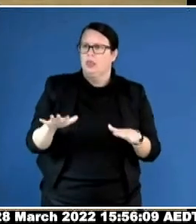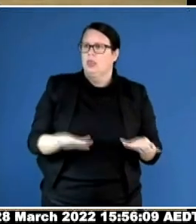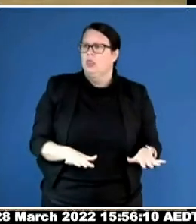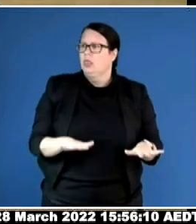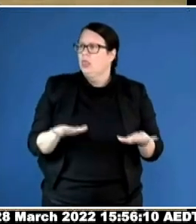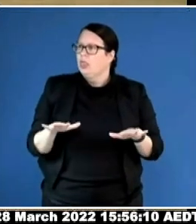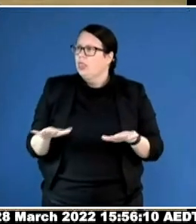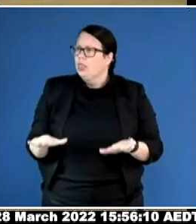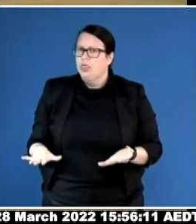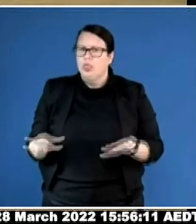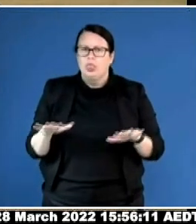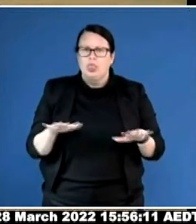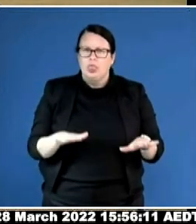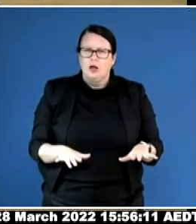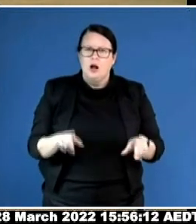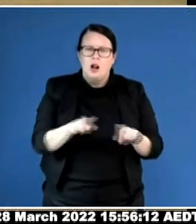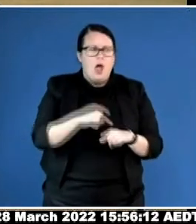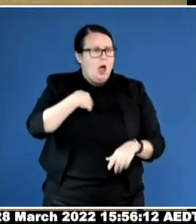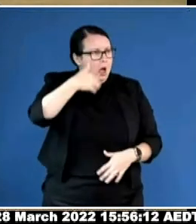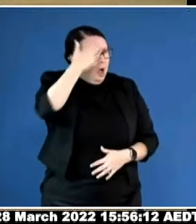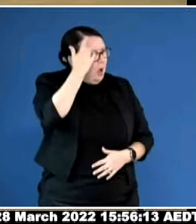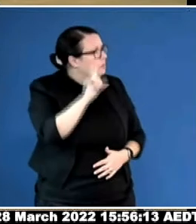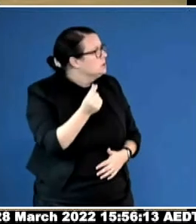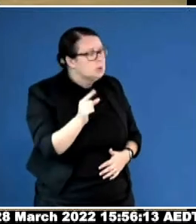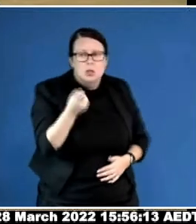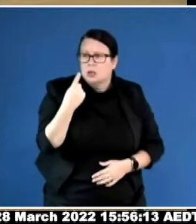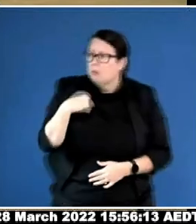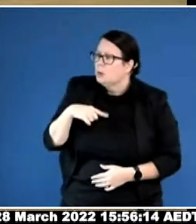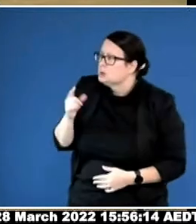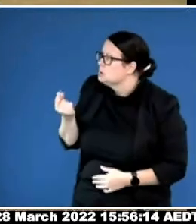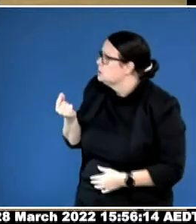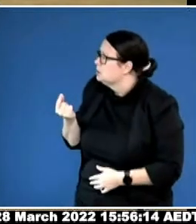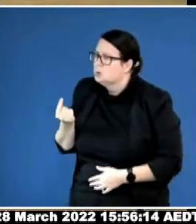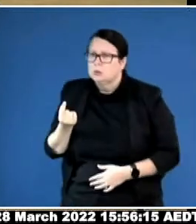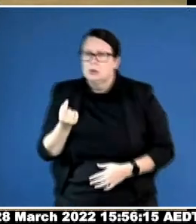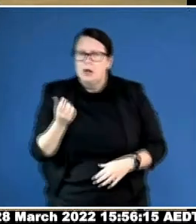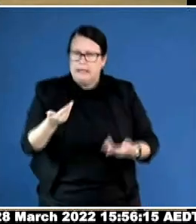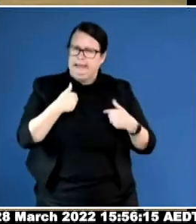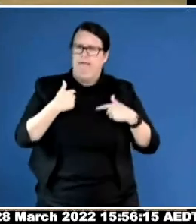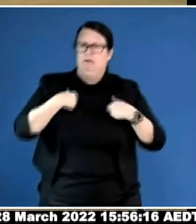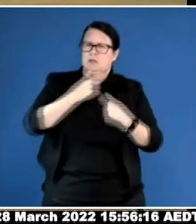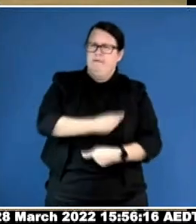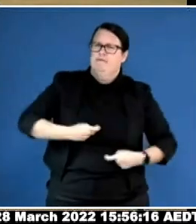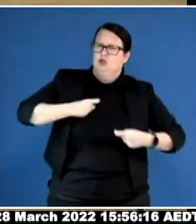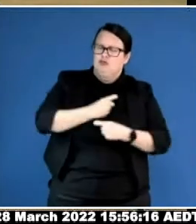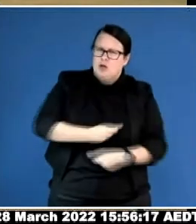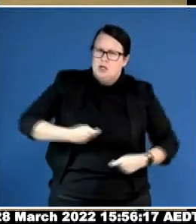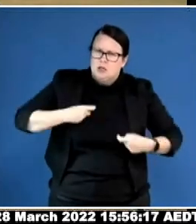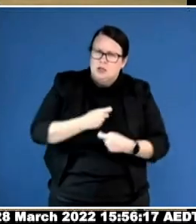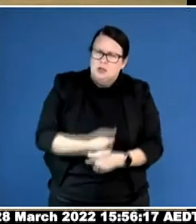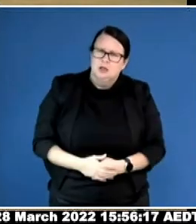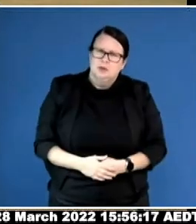really slowly and act as if she didn't know what to do because she knew how frustrating this was to me. She